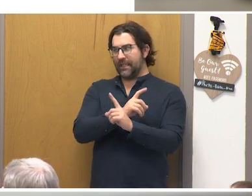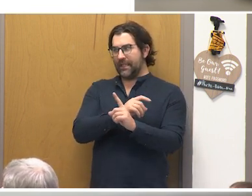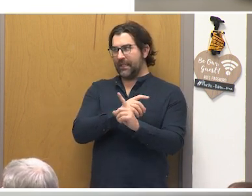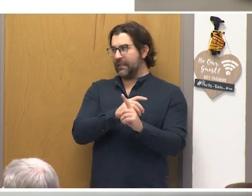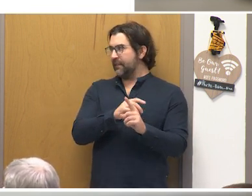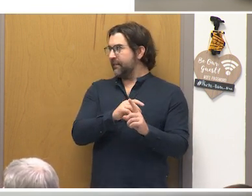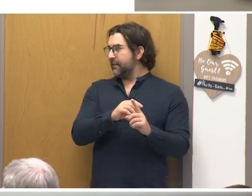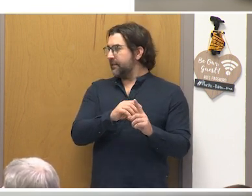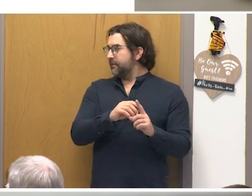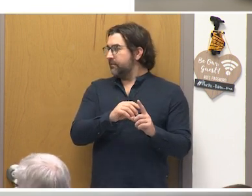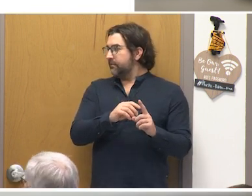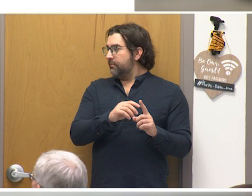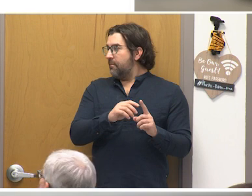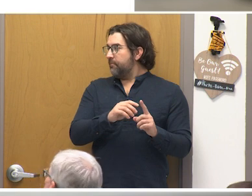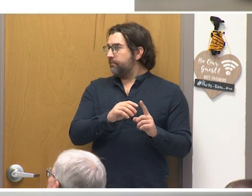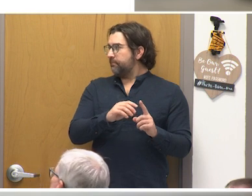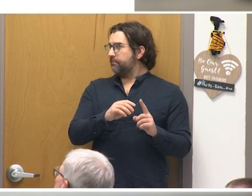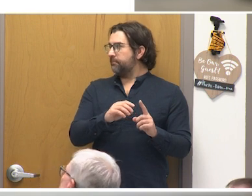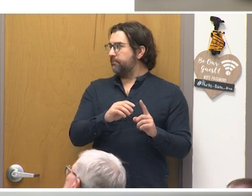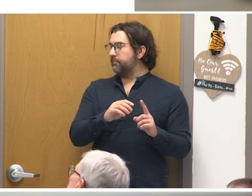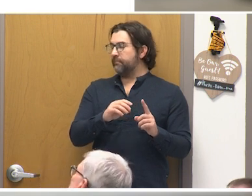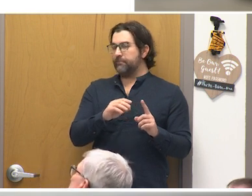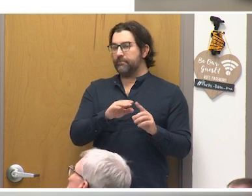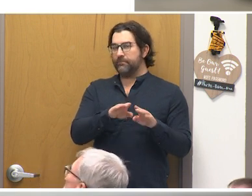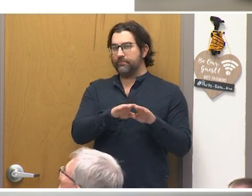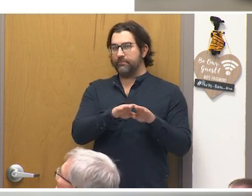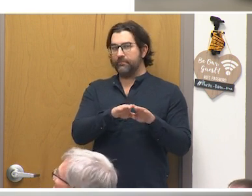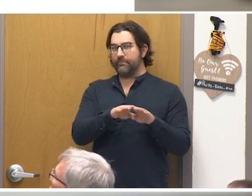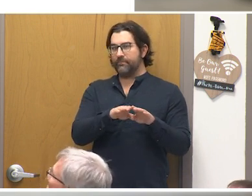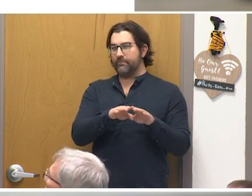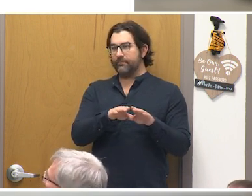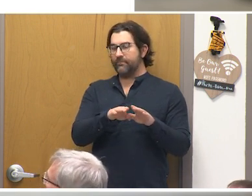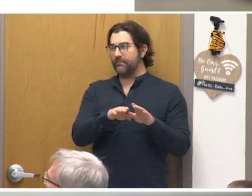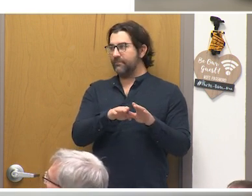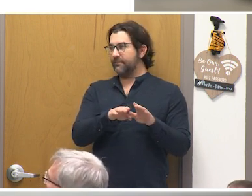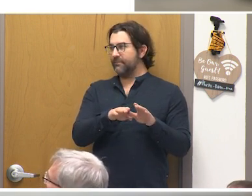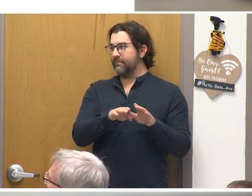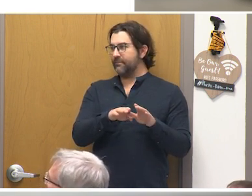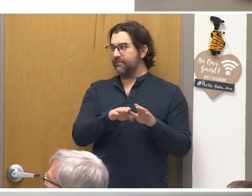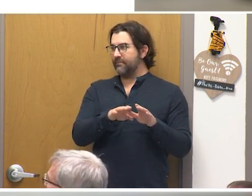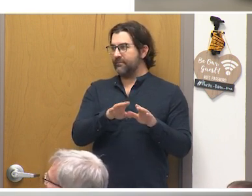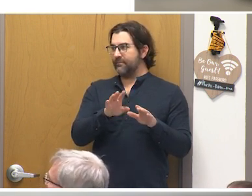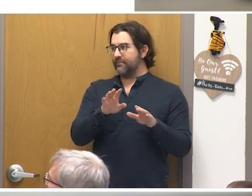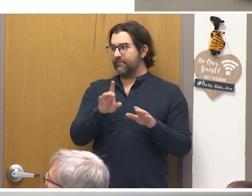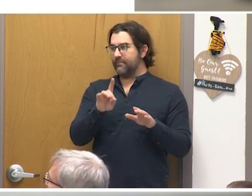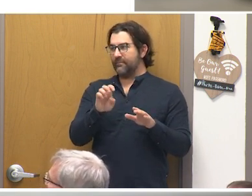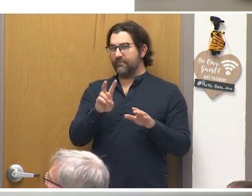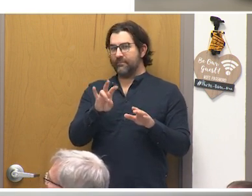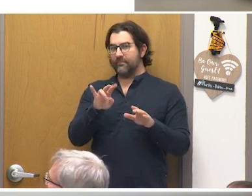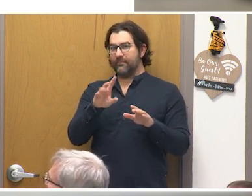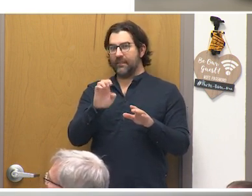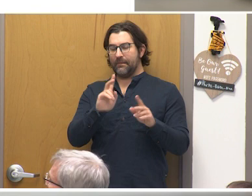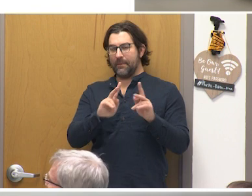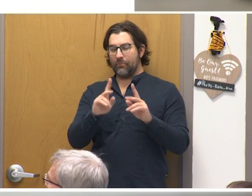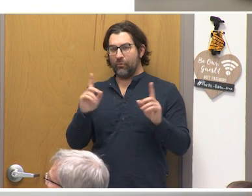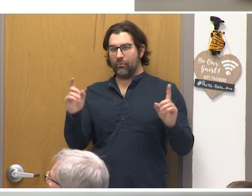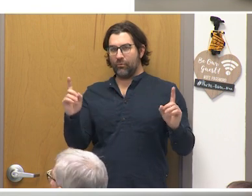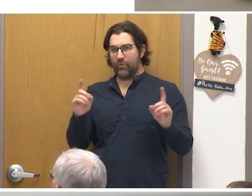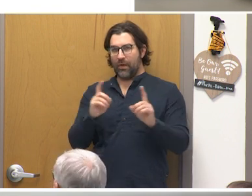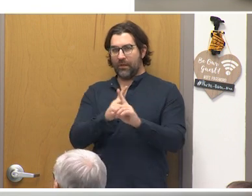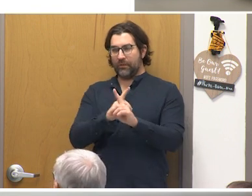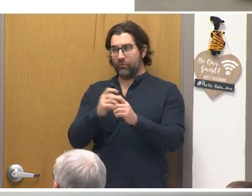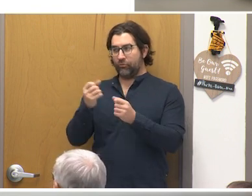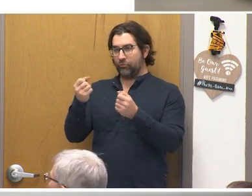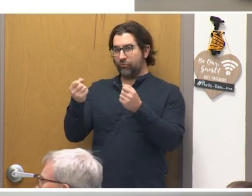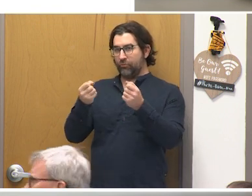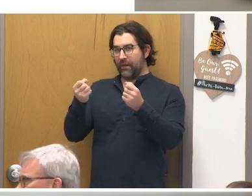top portion, the flat top portion of the device which pedestrians cross, but drivers